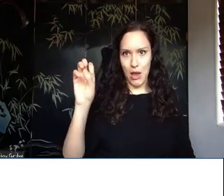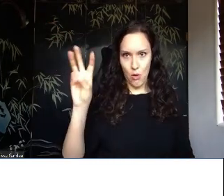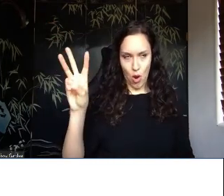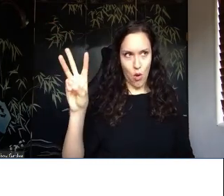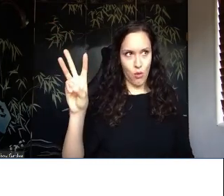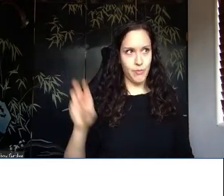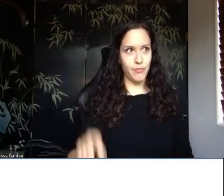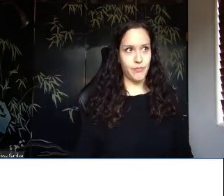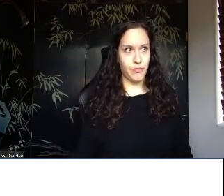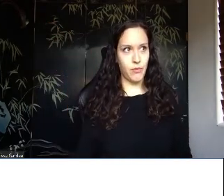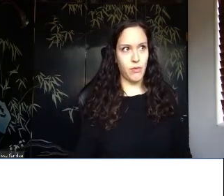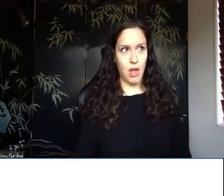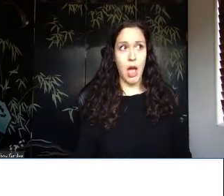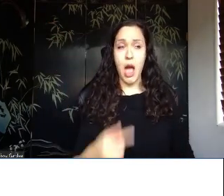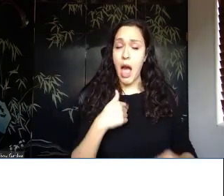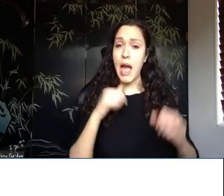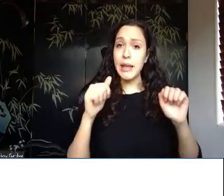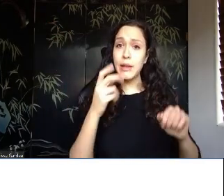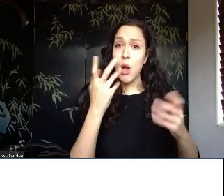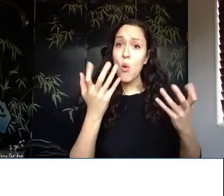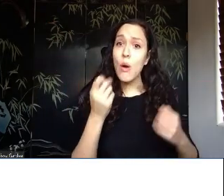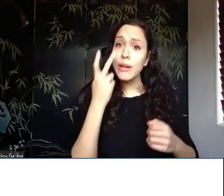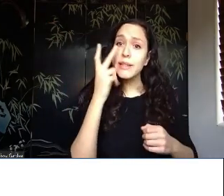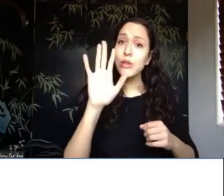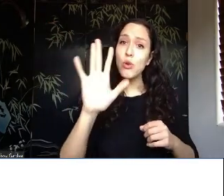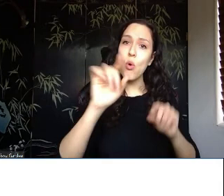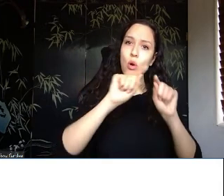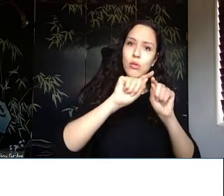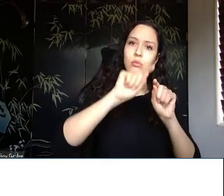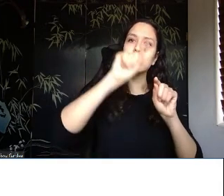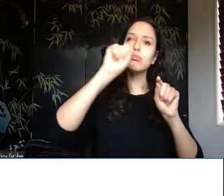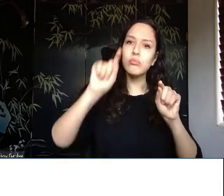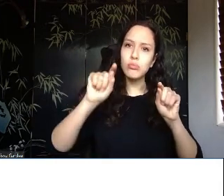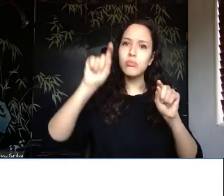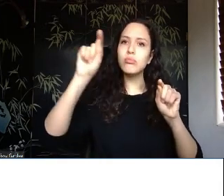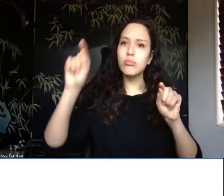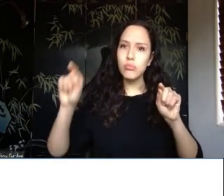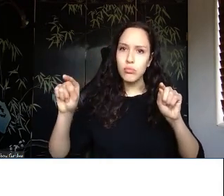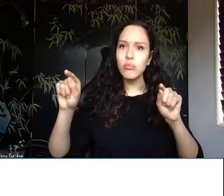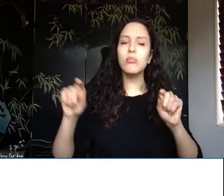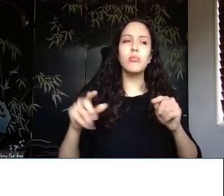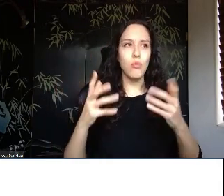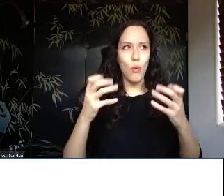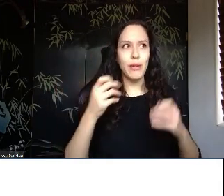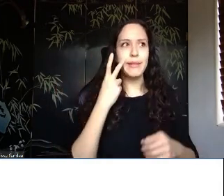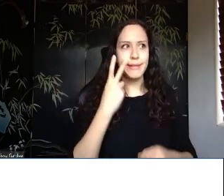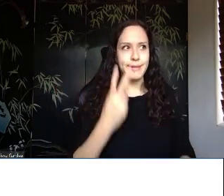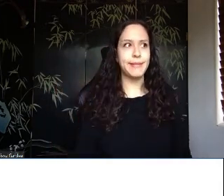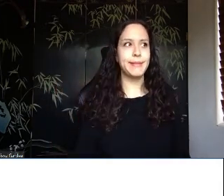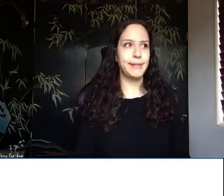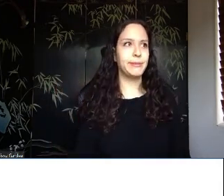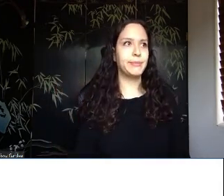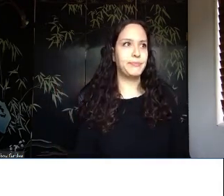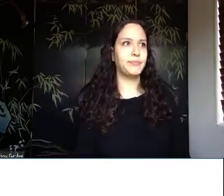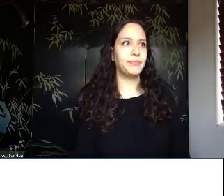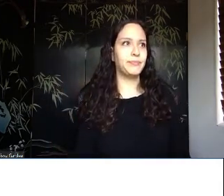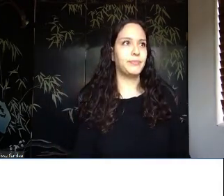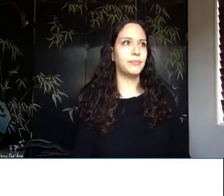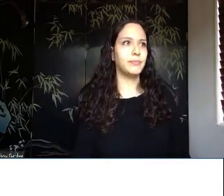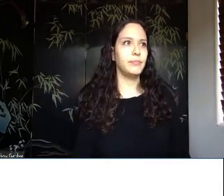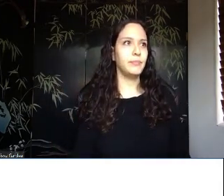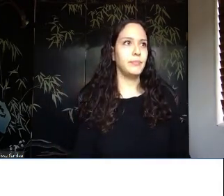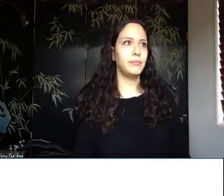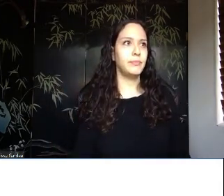there. I want to see those jumps. Okay, I want to see those jumps. But before we go on, there's something I want to show